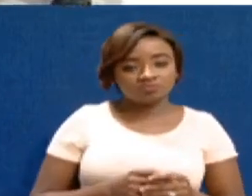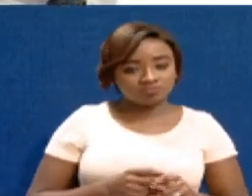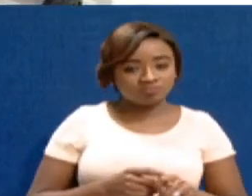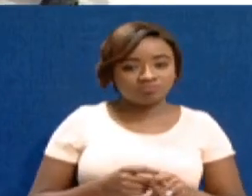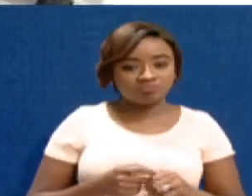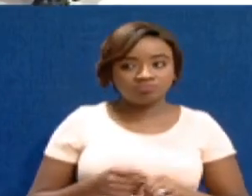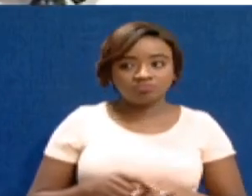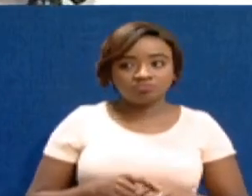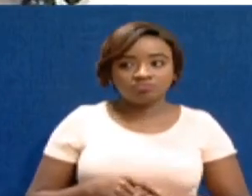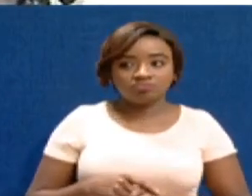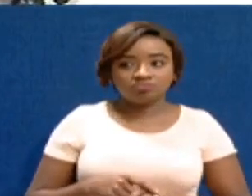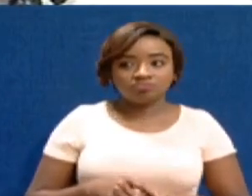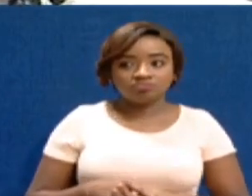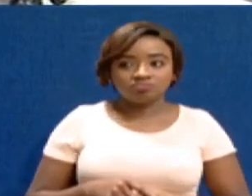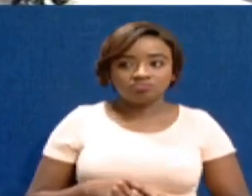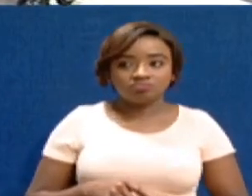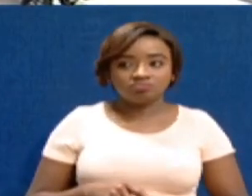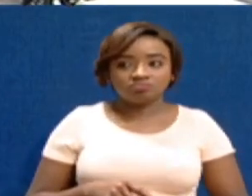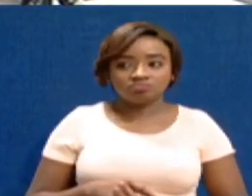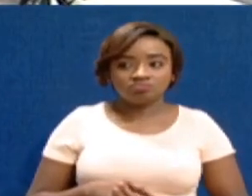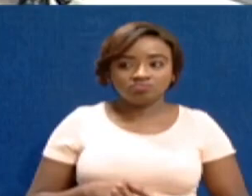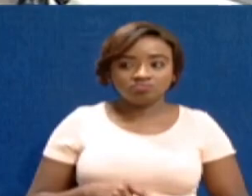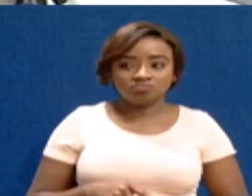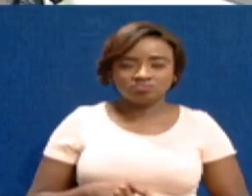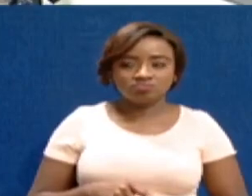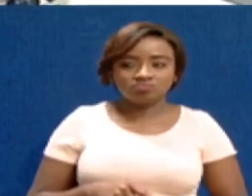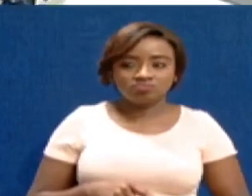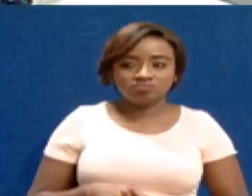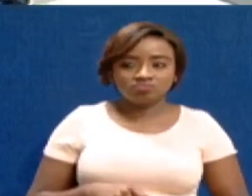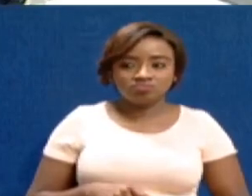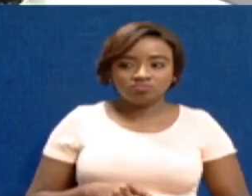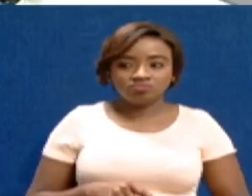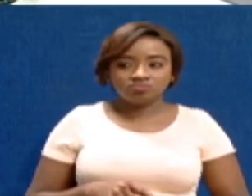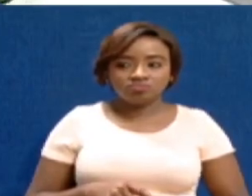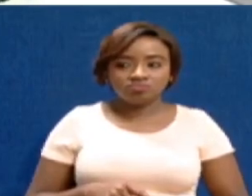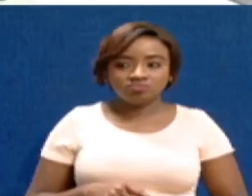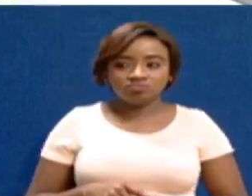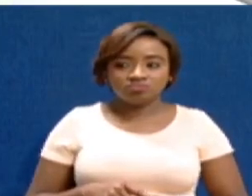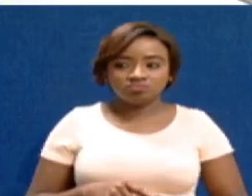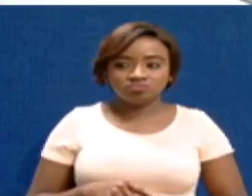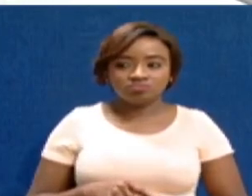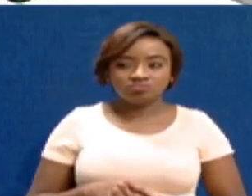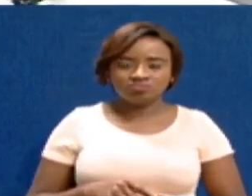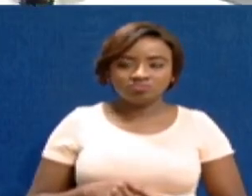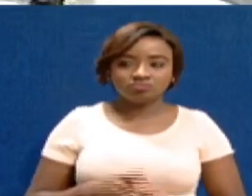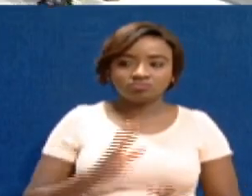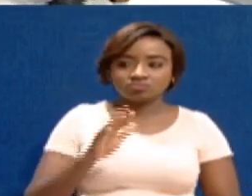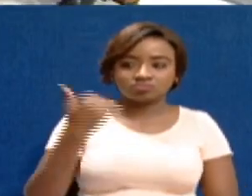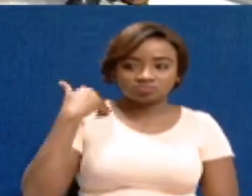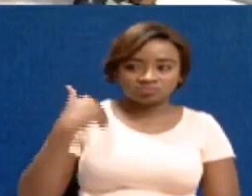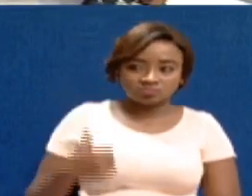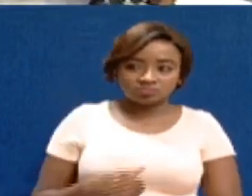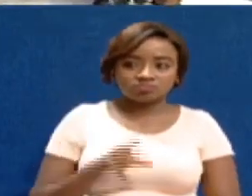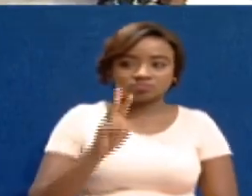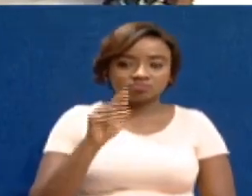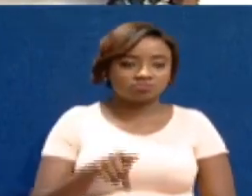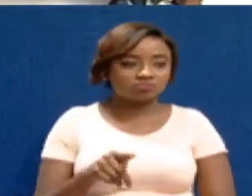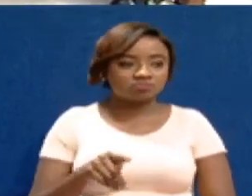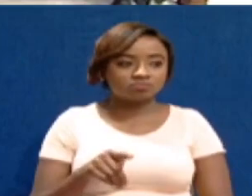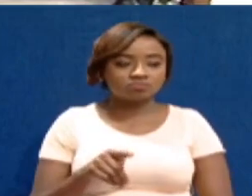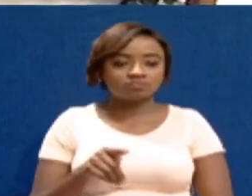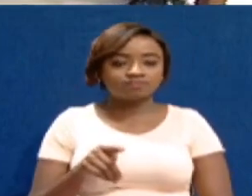the no camp. I haven't reached the no. We haven't reached the issue of the referendum yet. Right now, we said